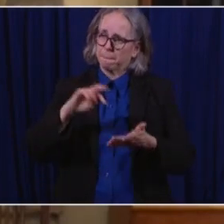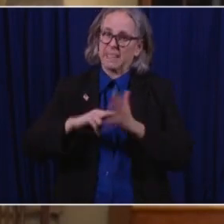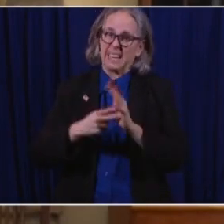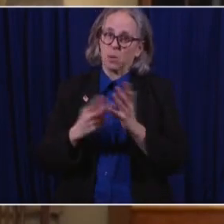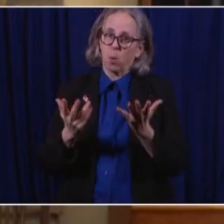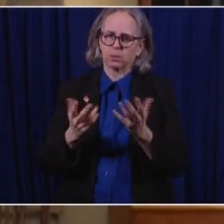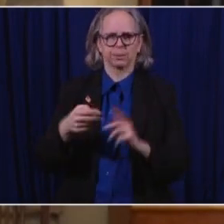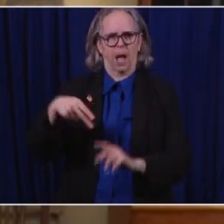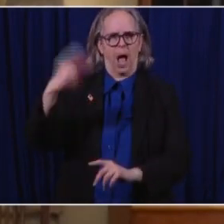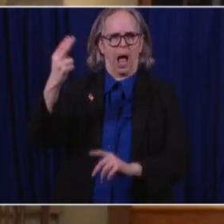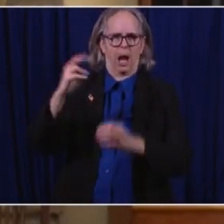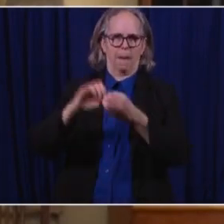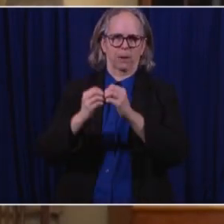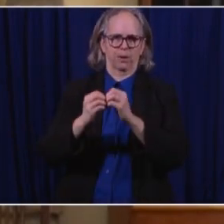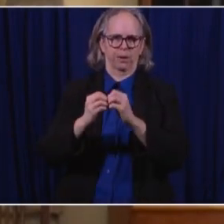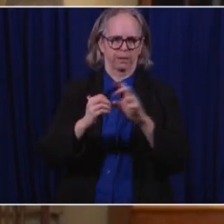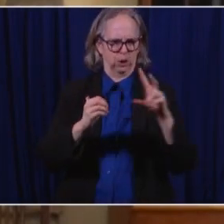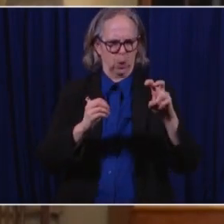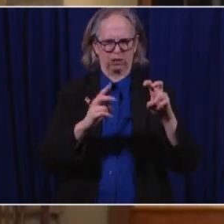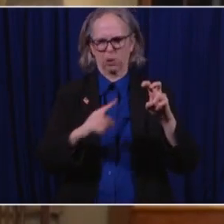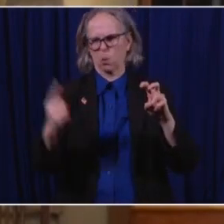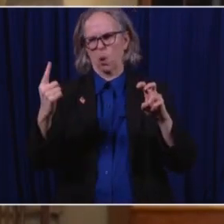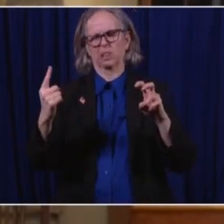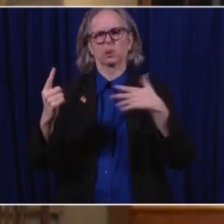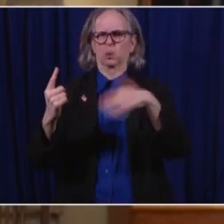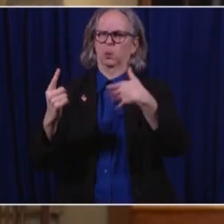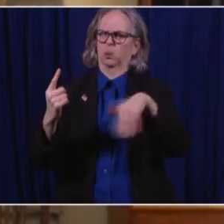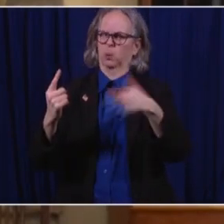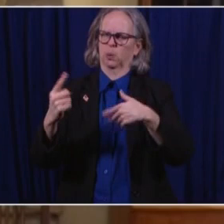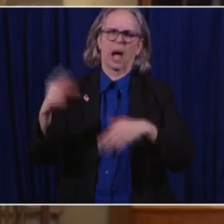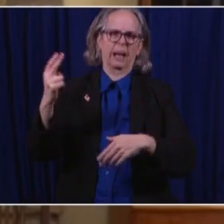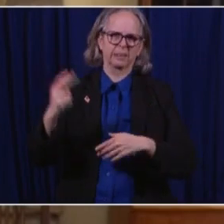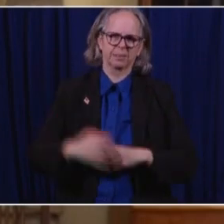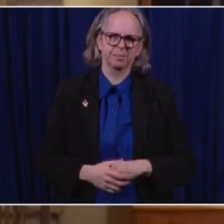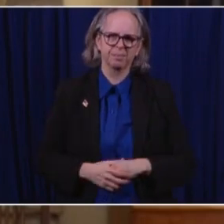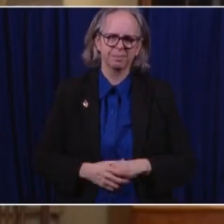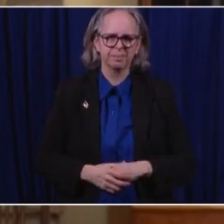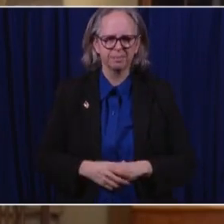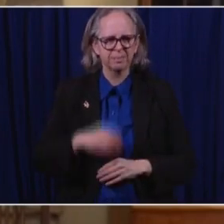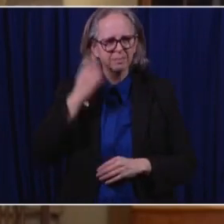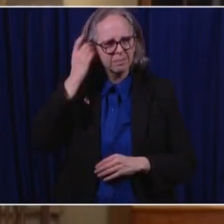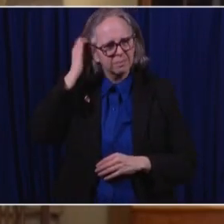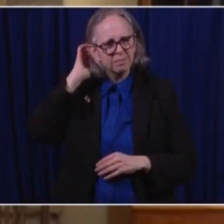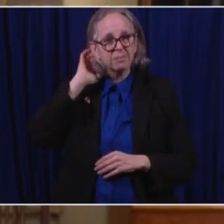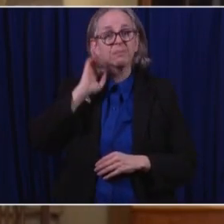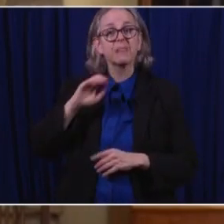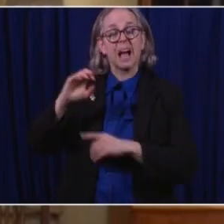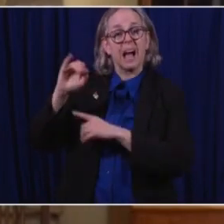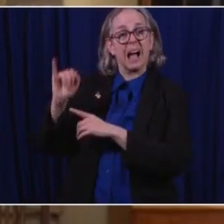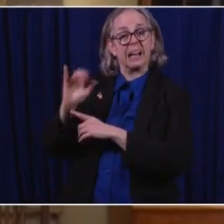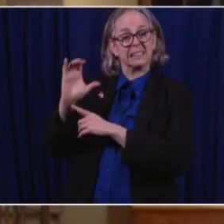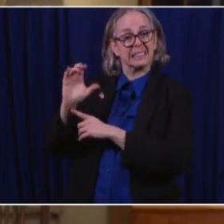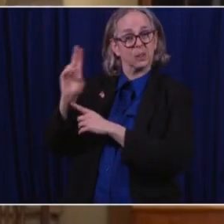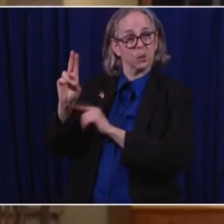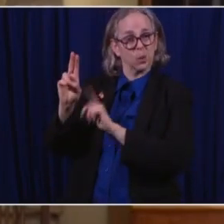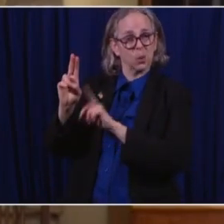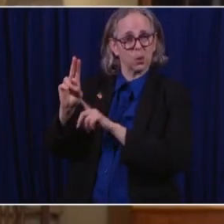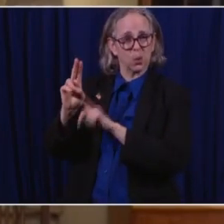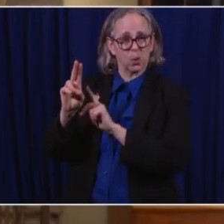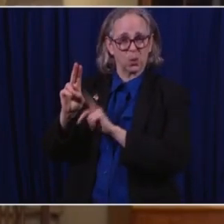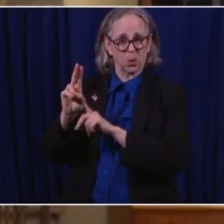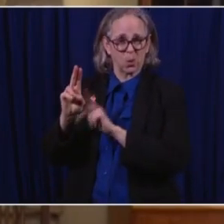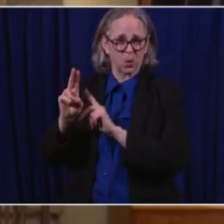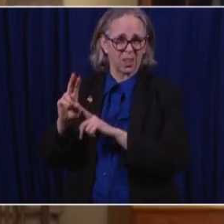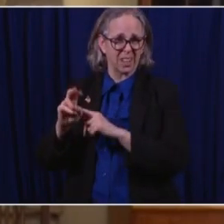incidence level. As far as our ICUs, we're at 1 out of 4 patients now. So that's gotten over time a little